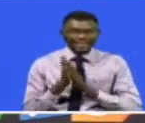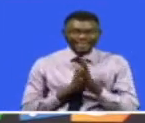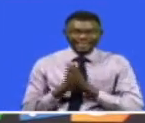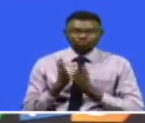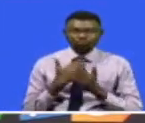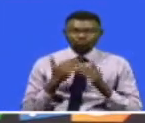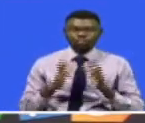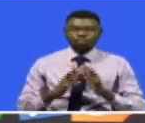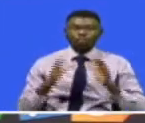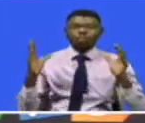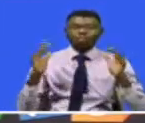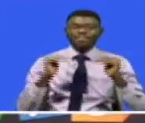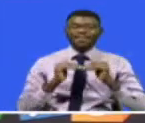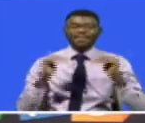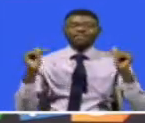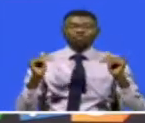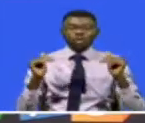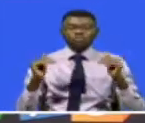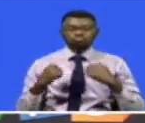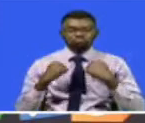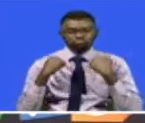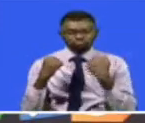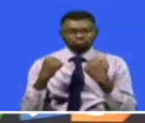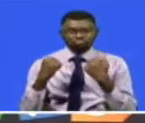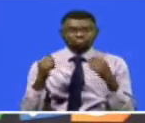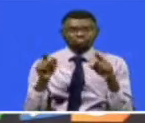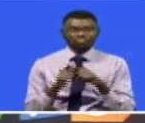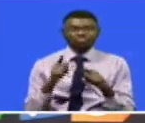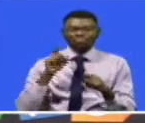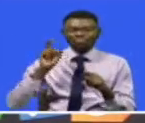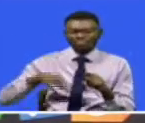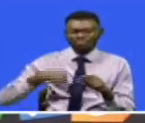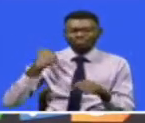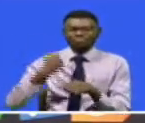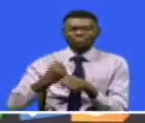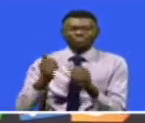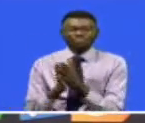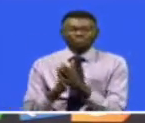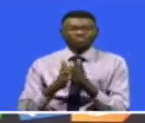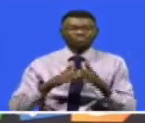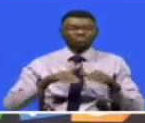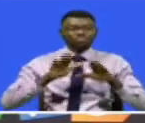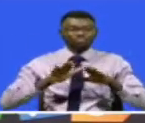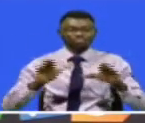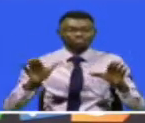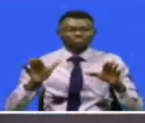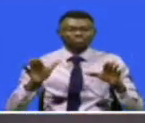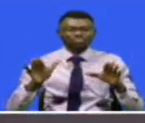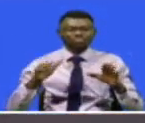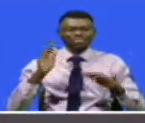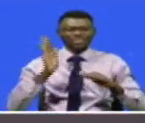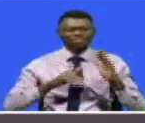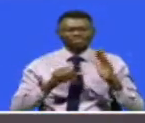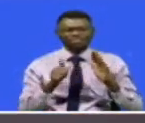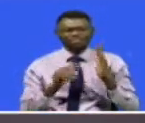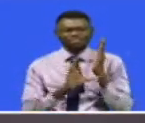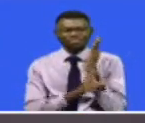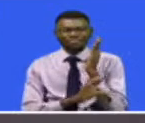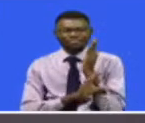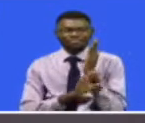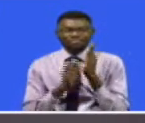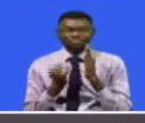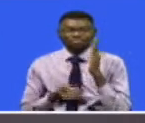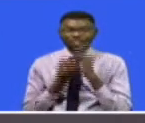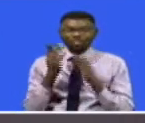level, and we thought we really have to work with this sector of the market probably more than other countries. Yeah. We are launching today